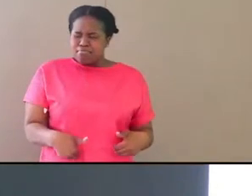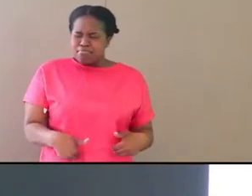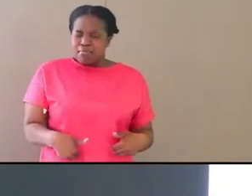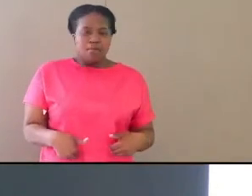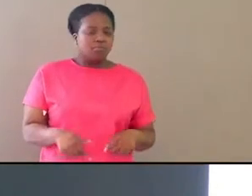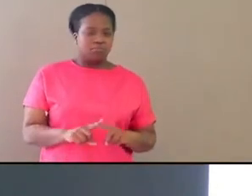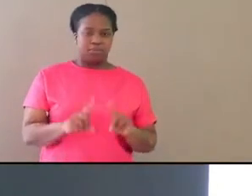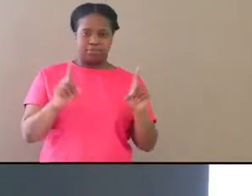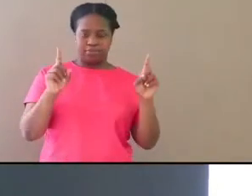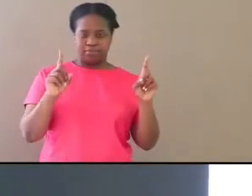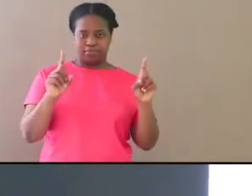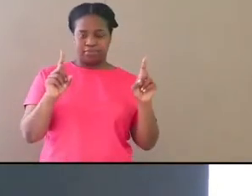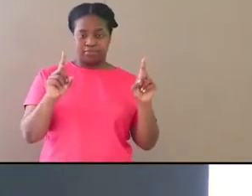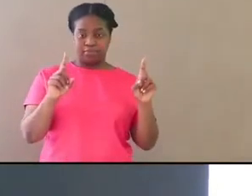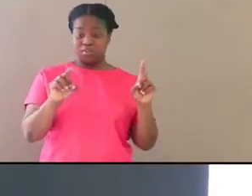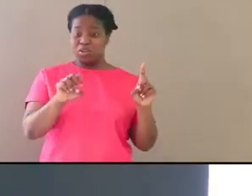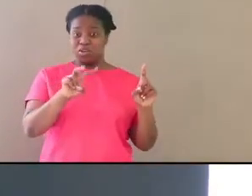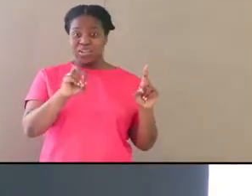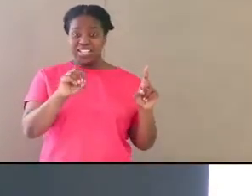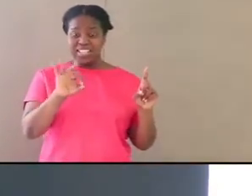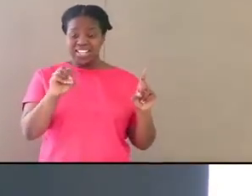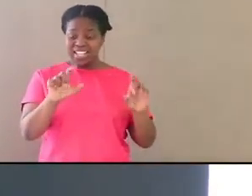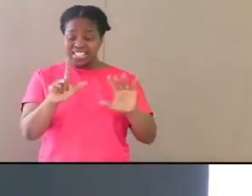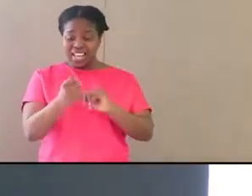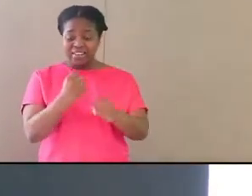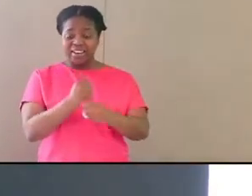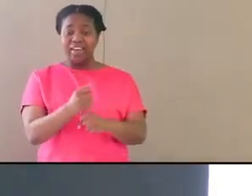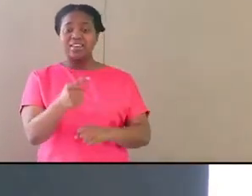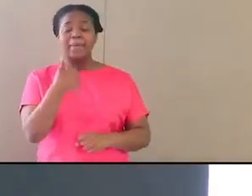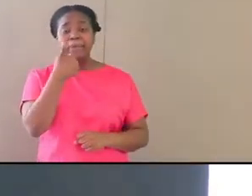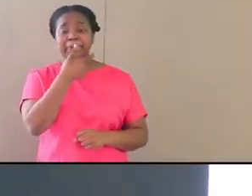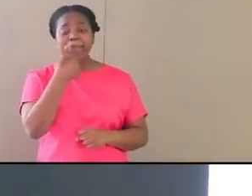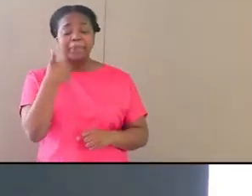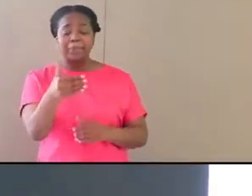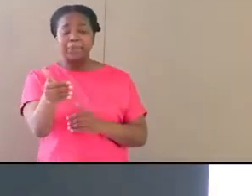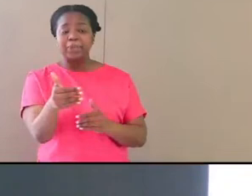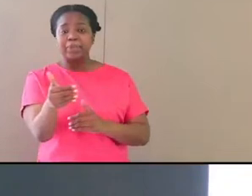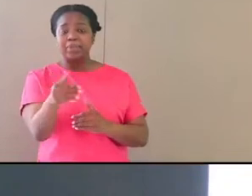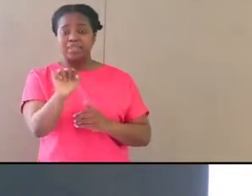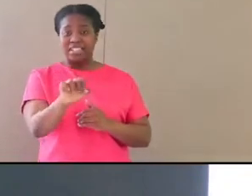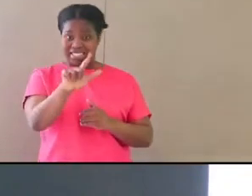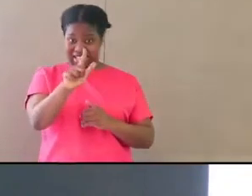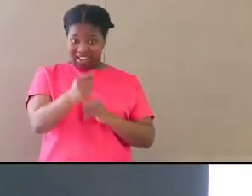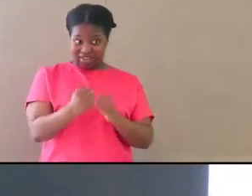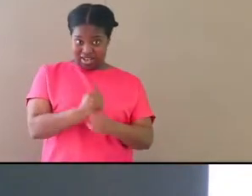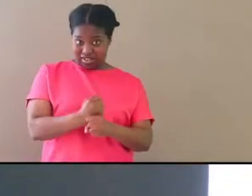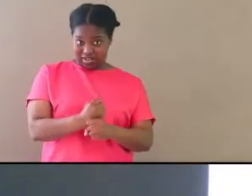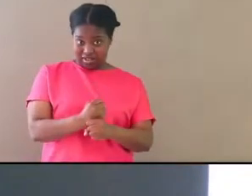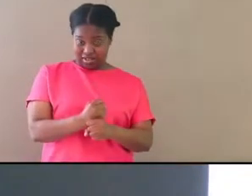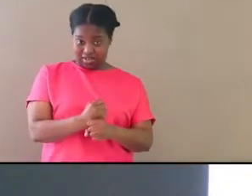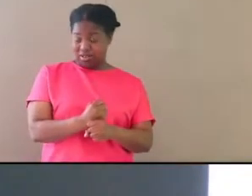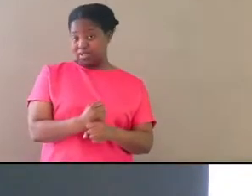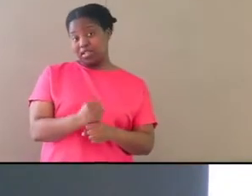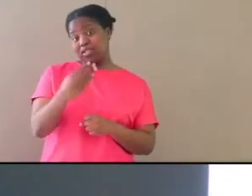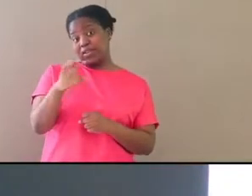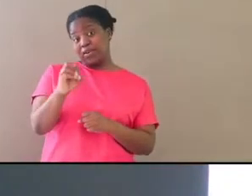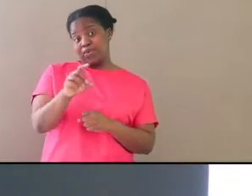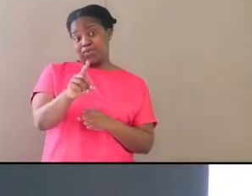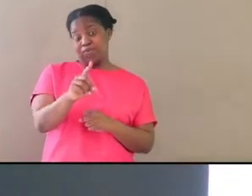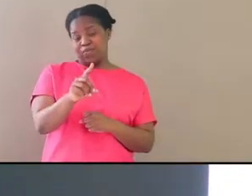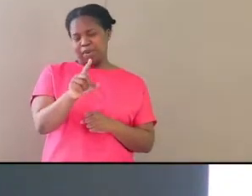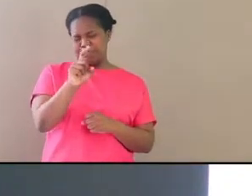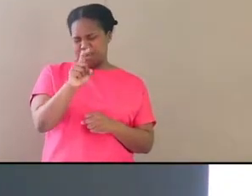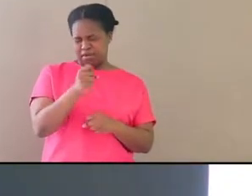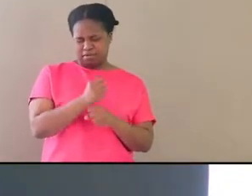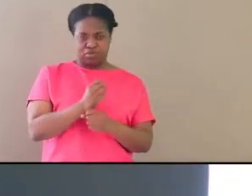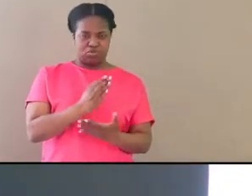And if you count, 2030 is a mere seven years away. In other words, in seven years, CEO, we must